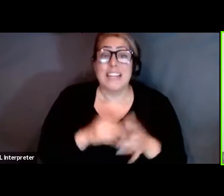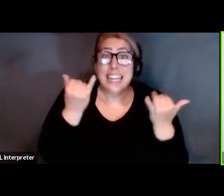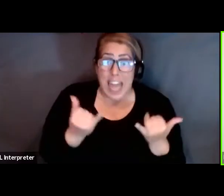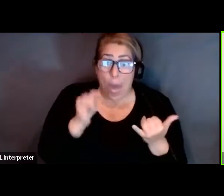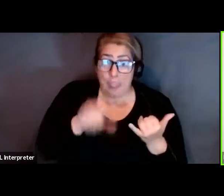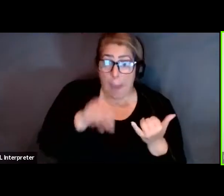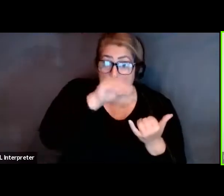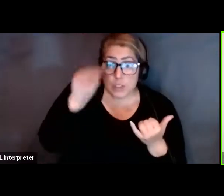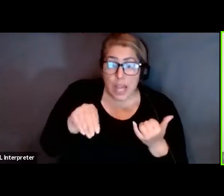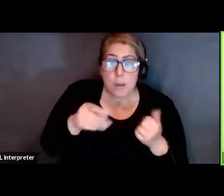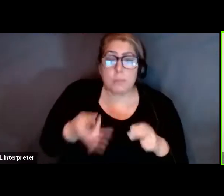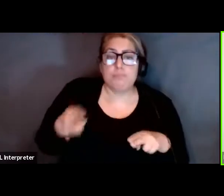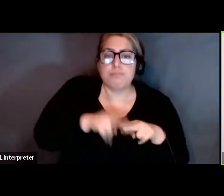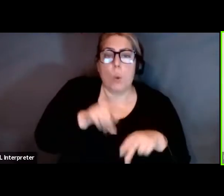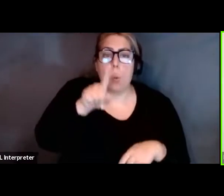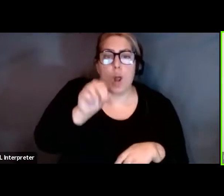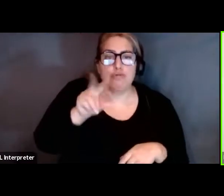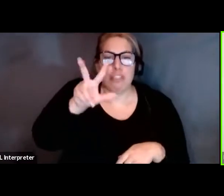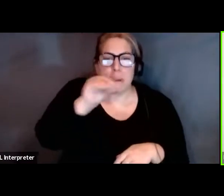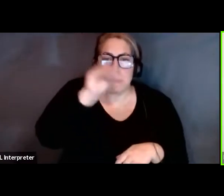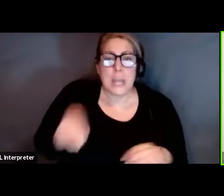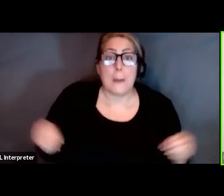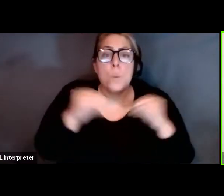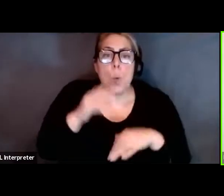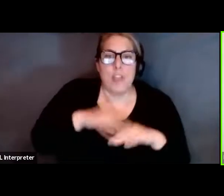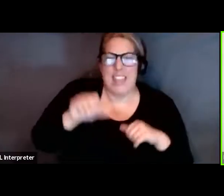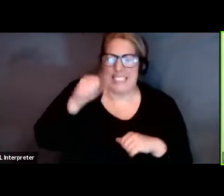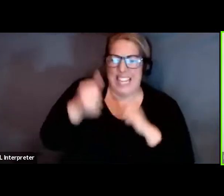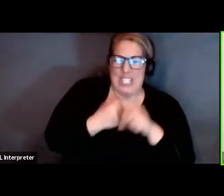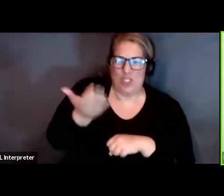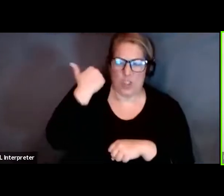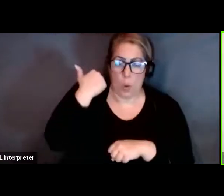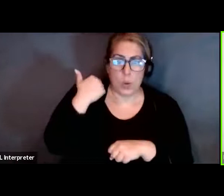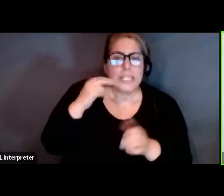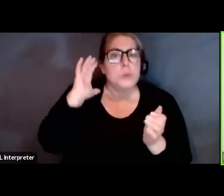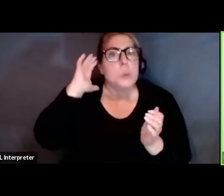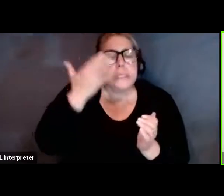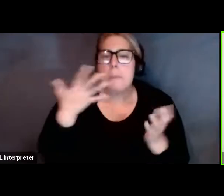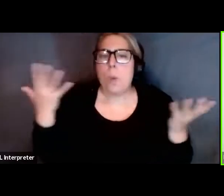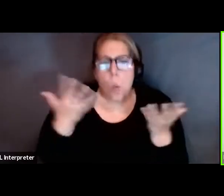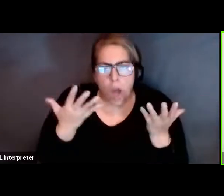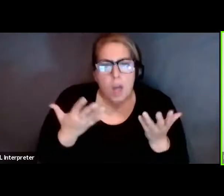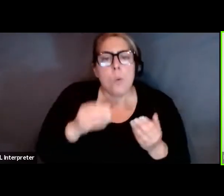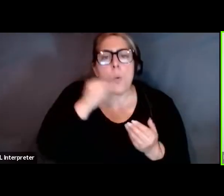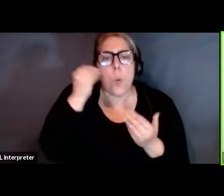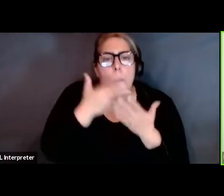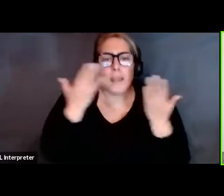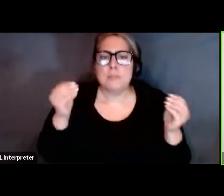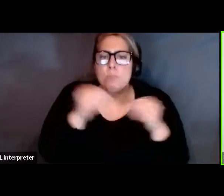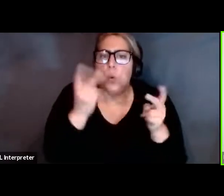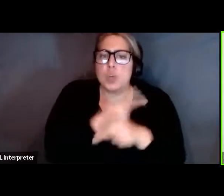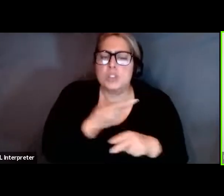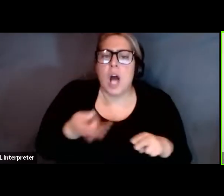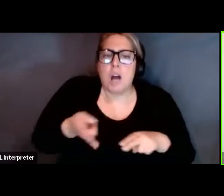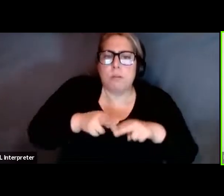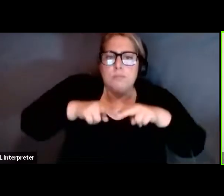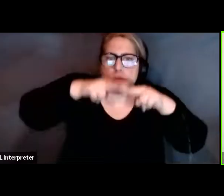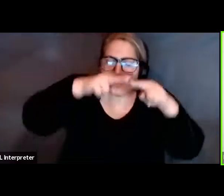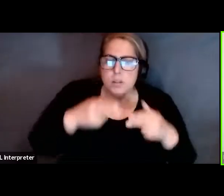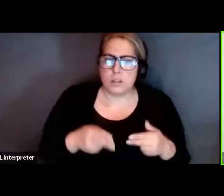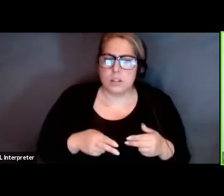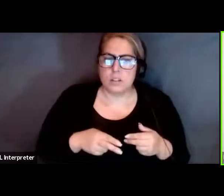it was 10 years ago. These numbers are likely underestimated, as it's incredibly hard to accurately track the unhoused